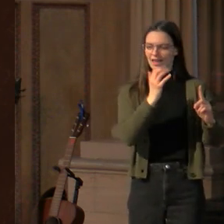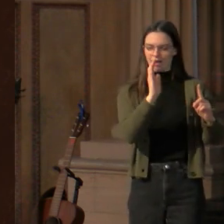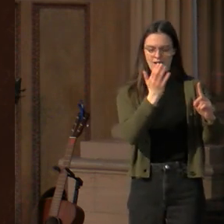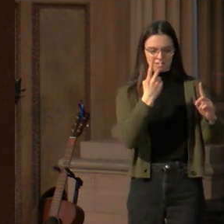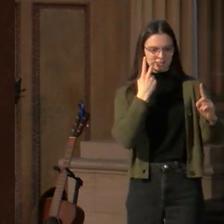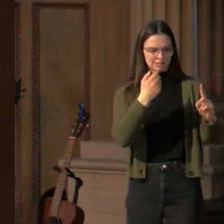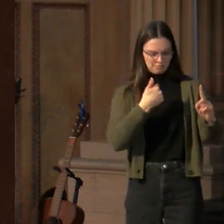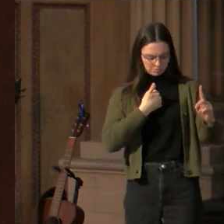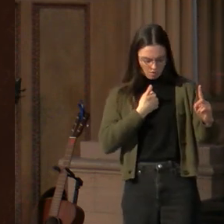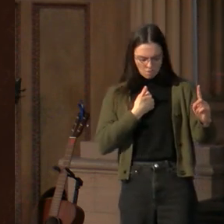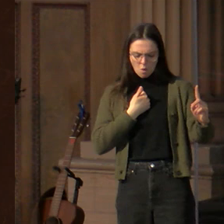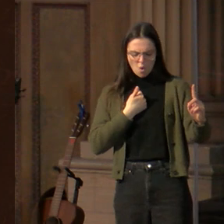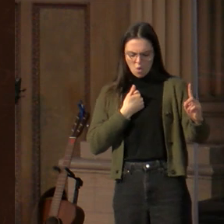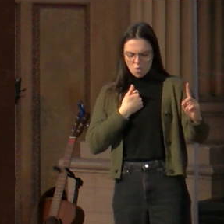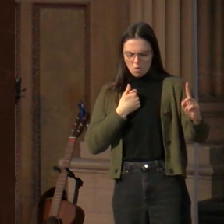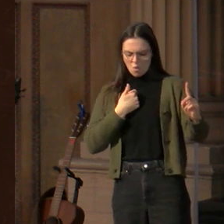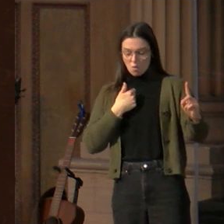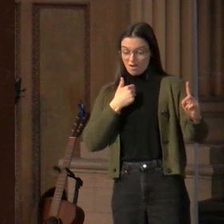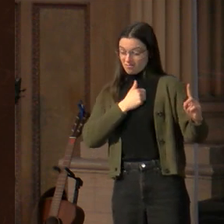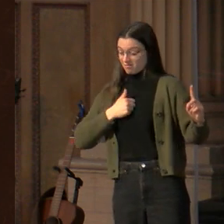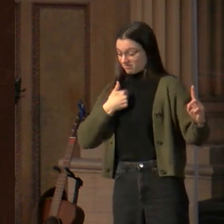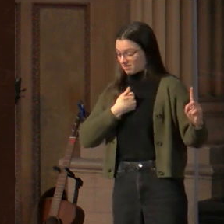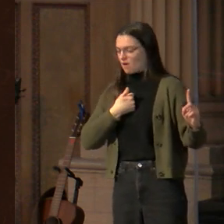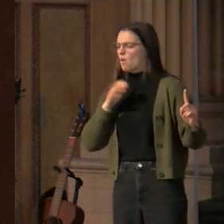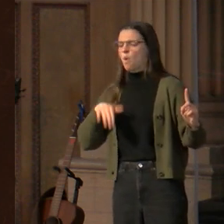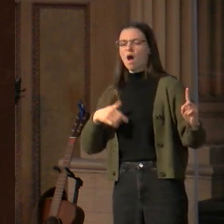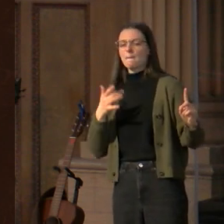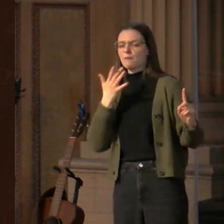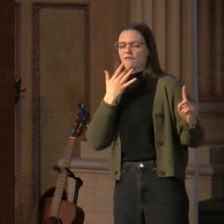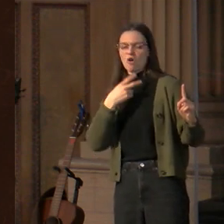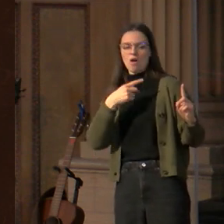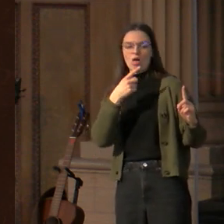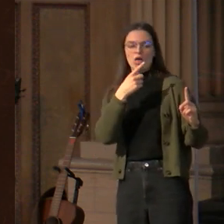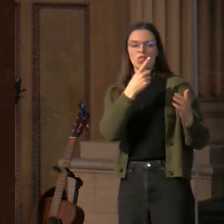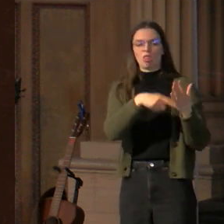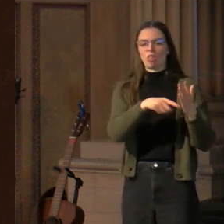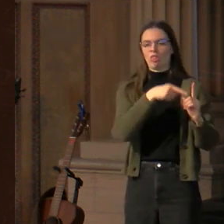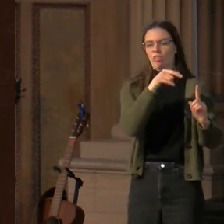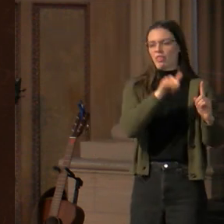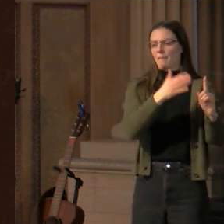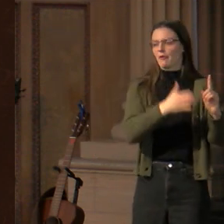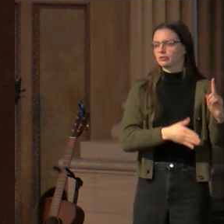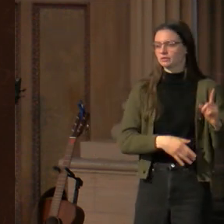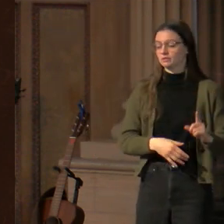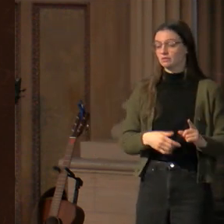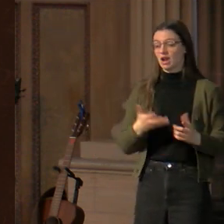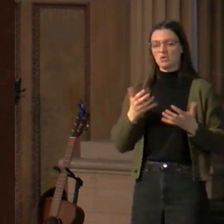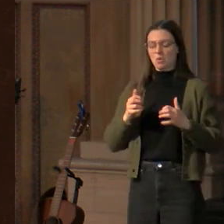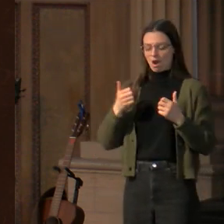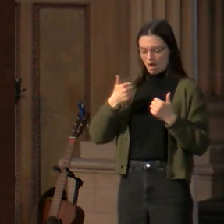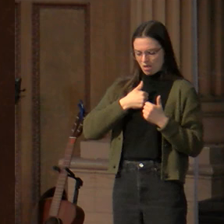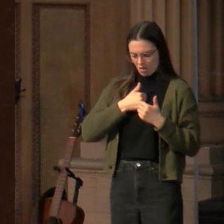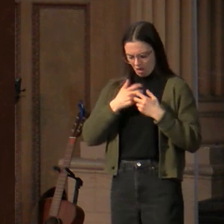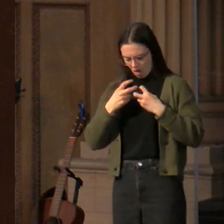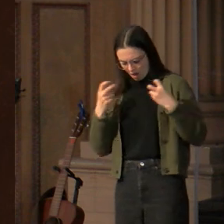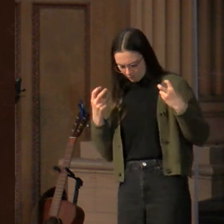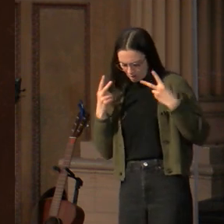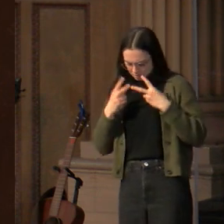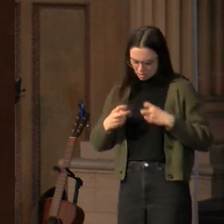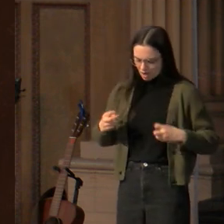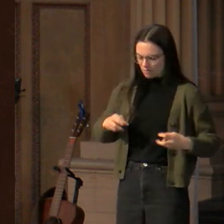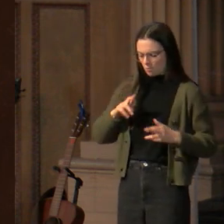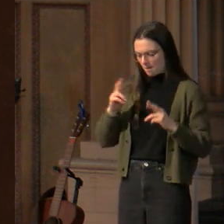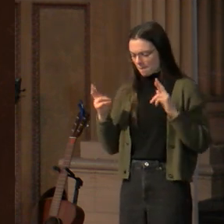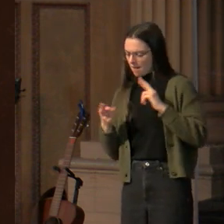repent of our own sin, we don't have to go and make things right with people we've wronged, we don't have to do the hard work of examining ourselves and confessing our sin to the Lord.